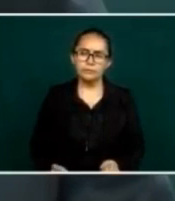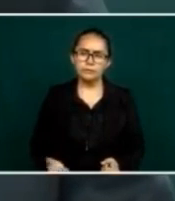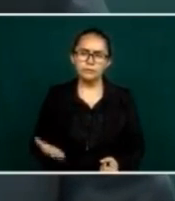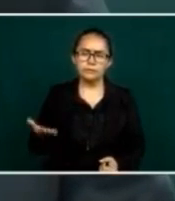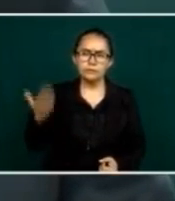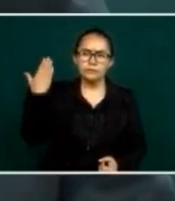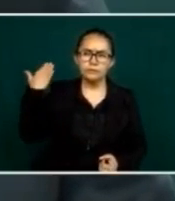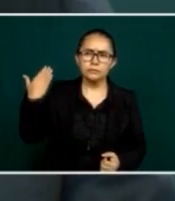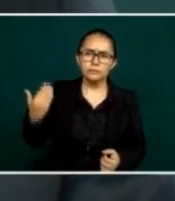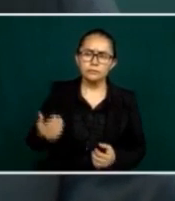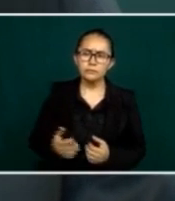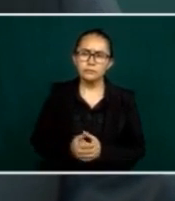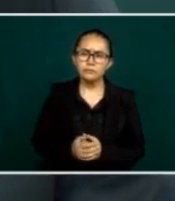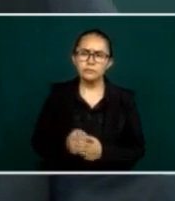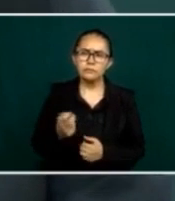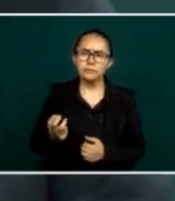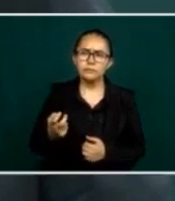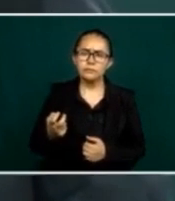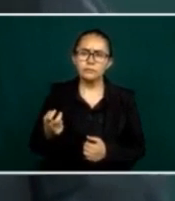there used to be the case,